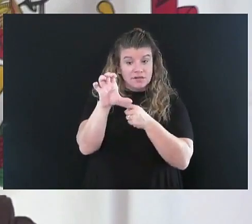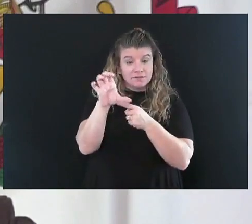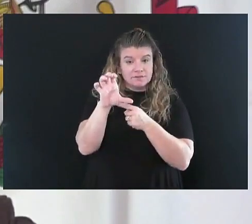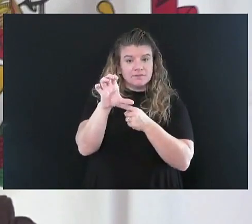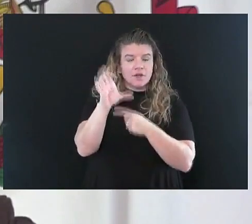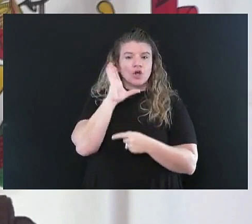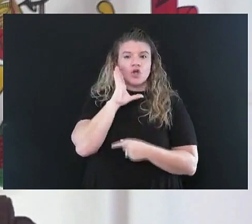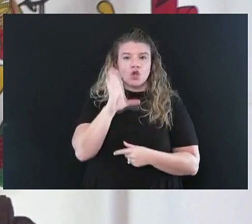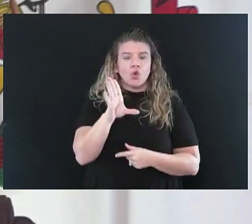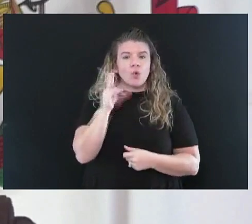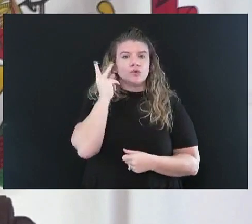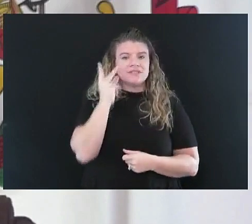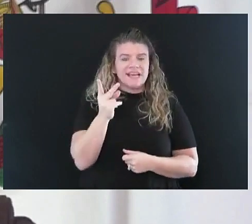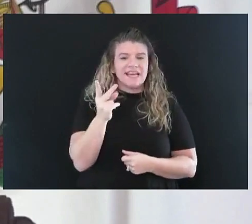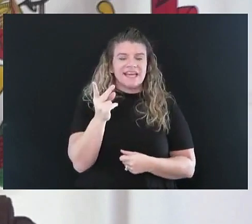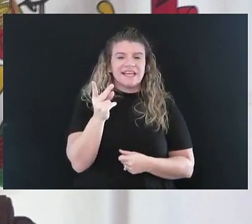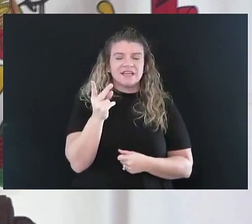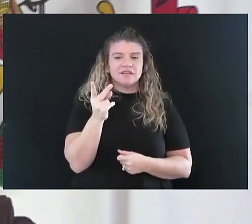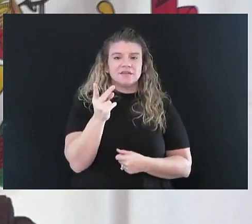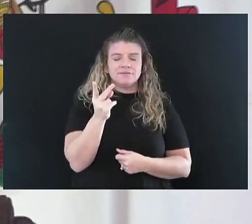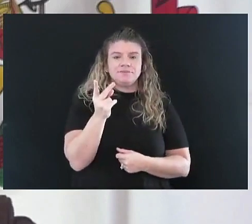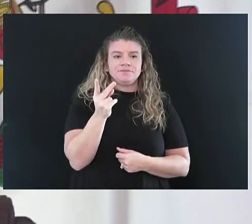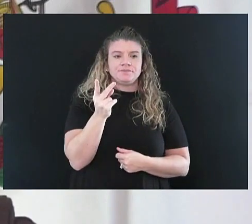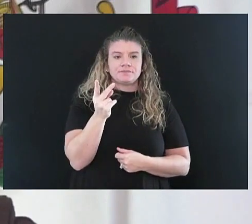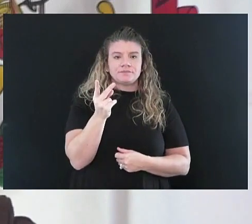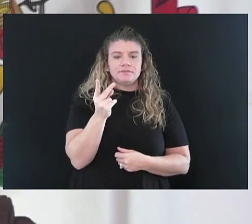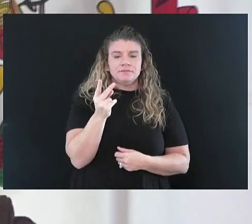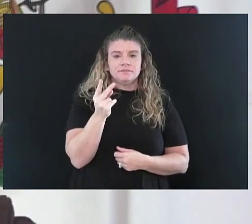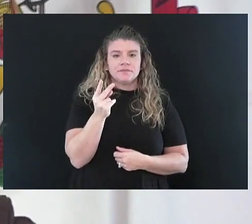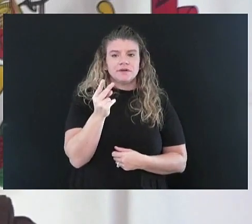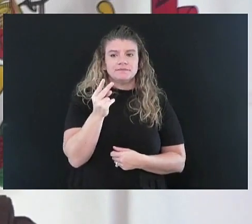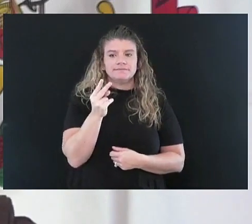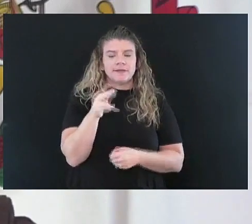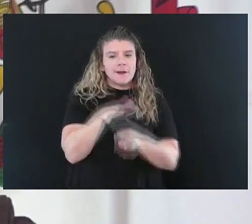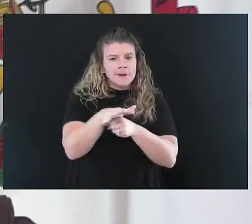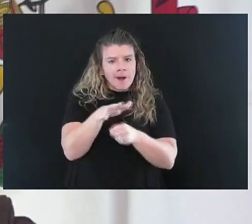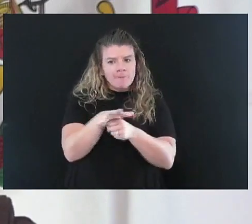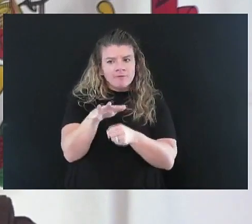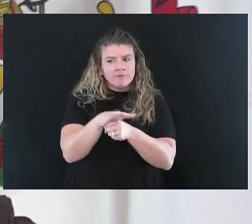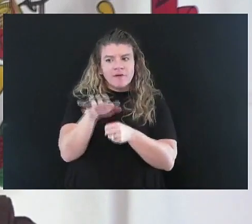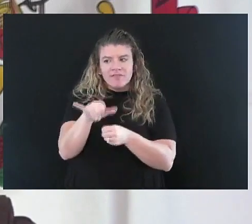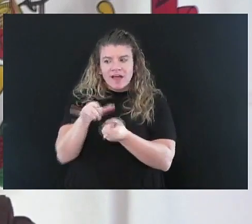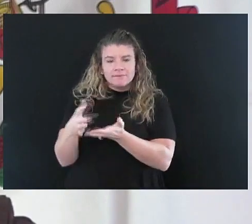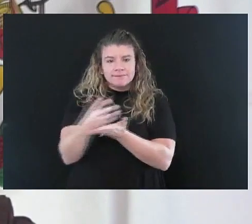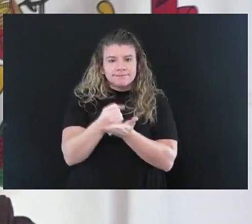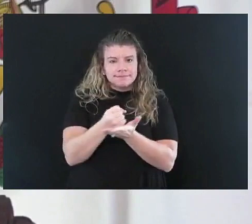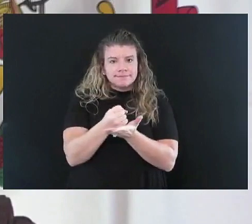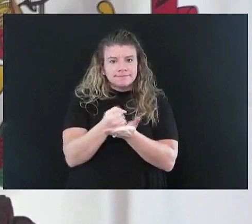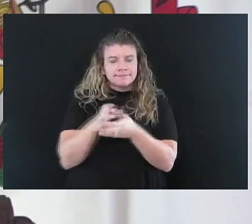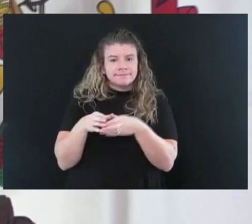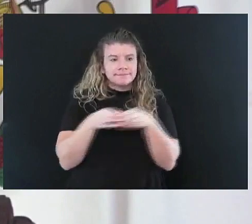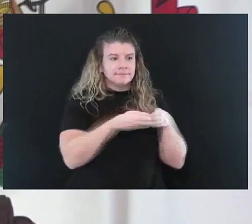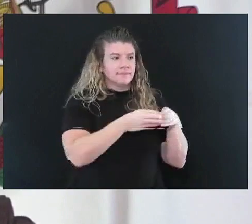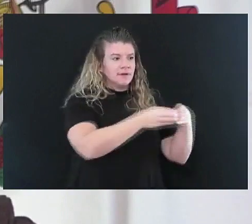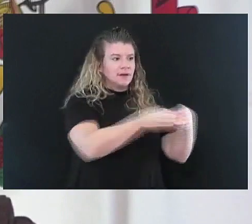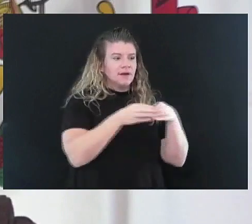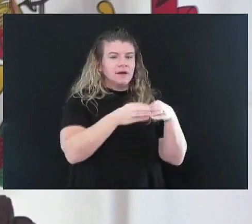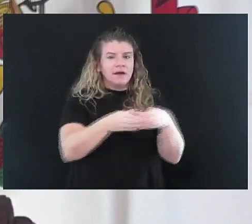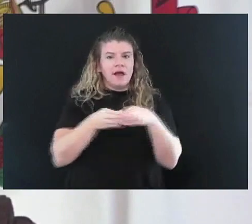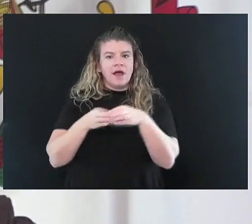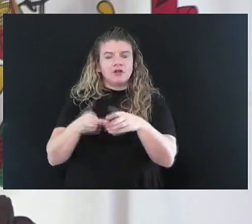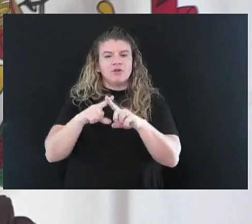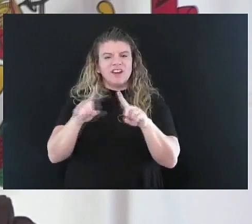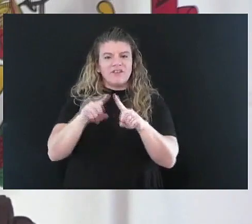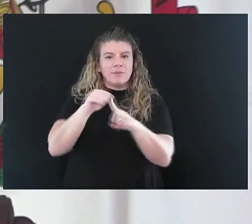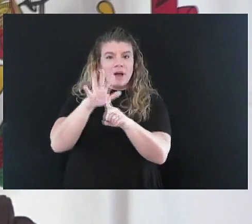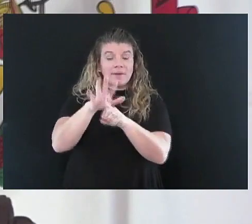you will probably see, quantities of this being, available to our elderly or our